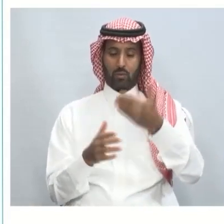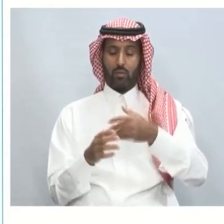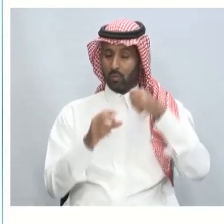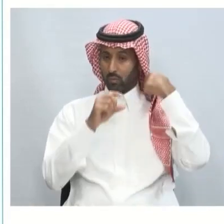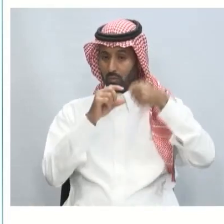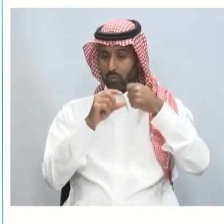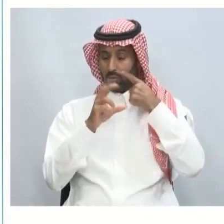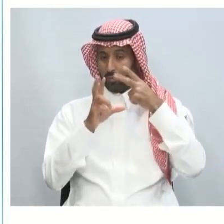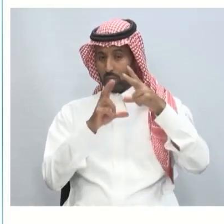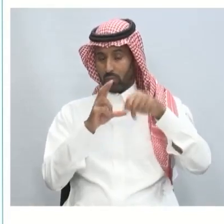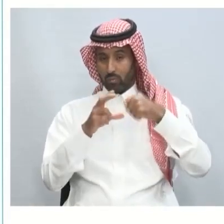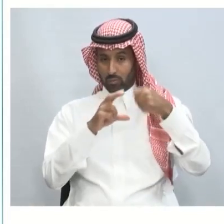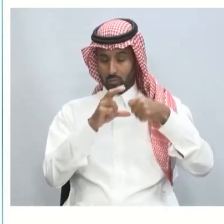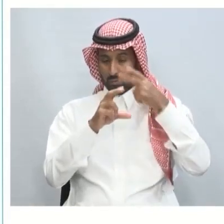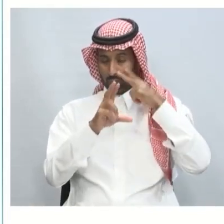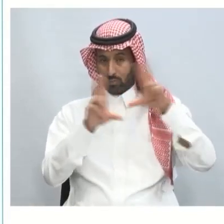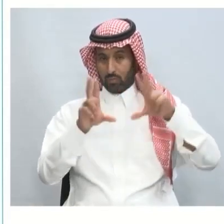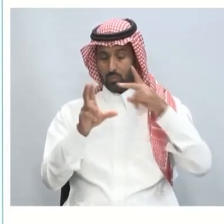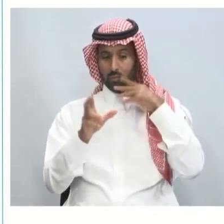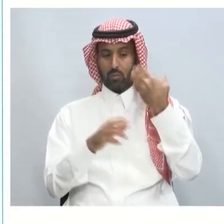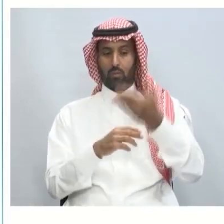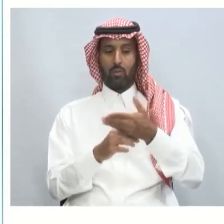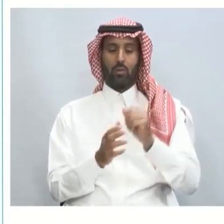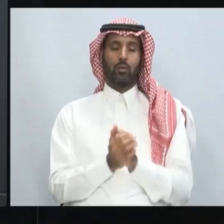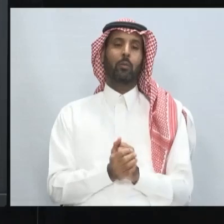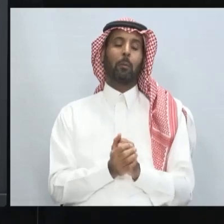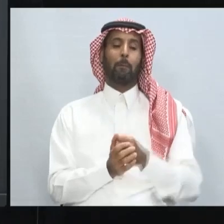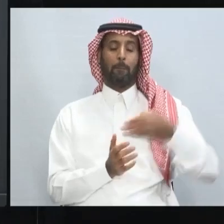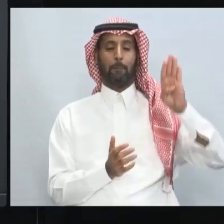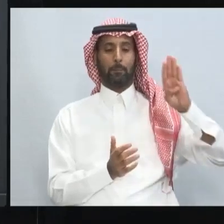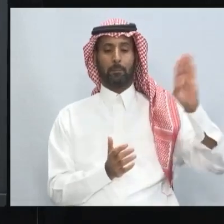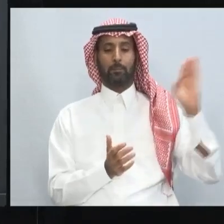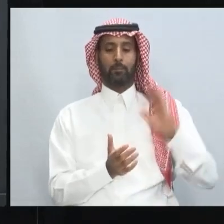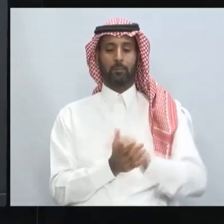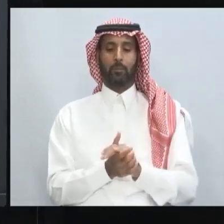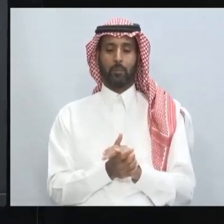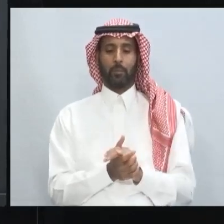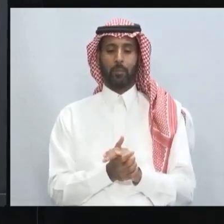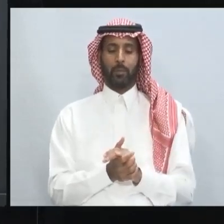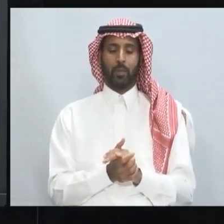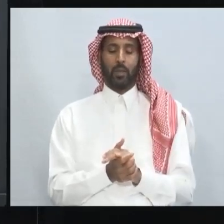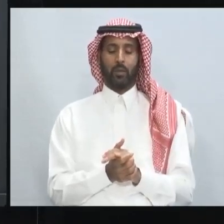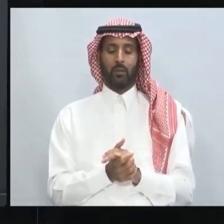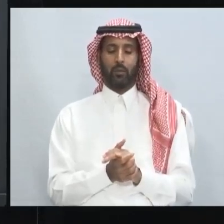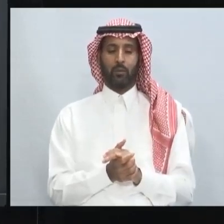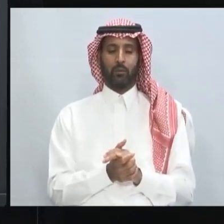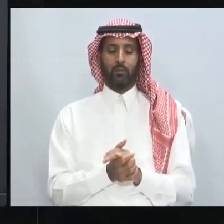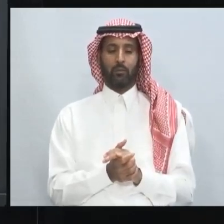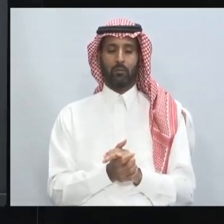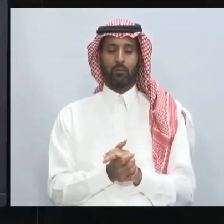a screenwriter, he writes the story, the plot, or the script for a TV series or even a